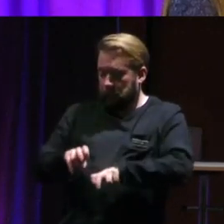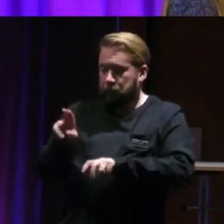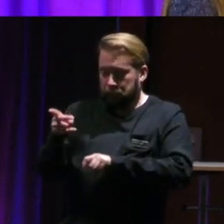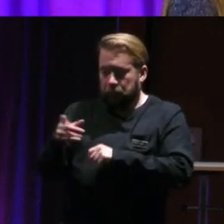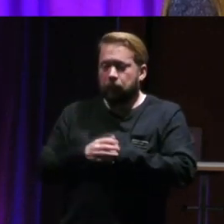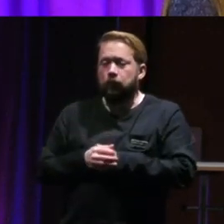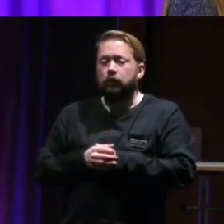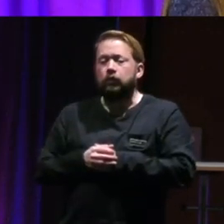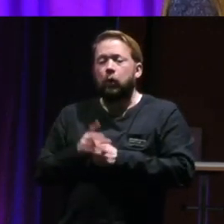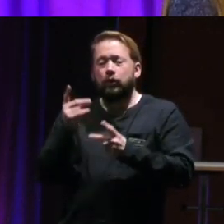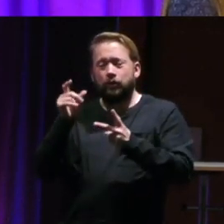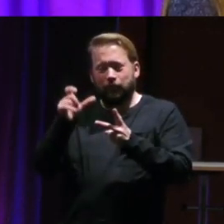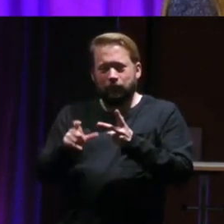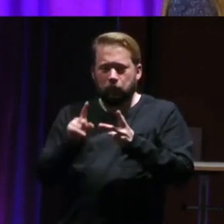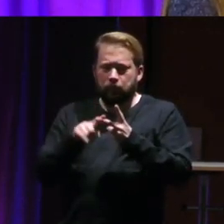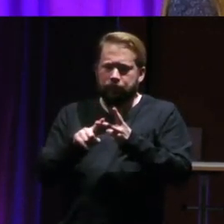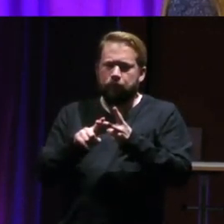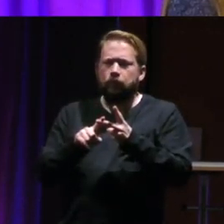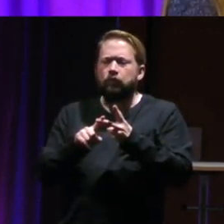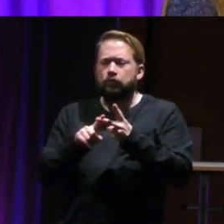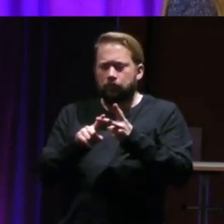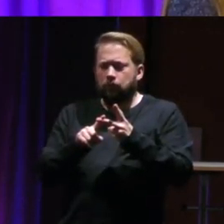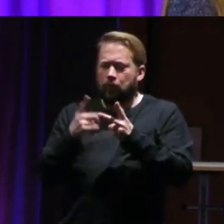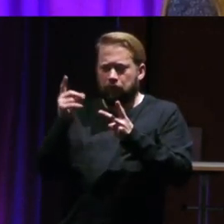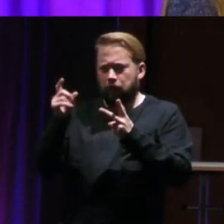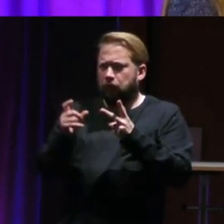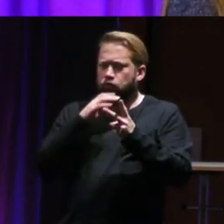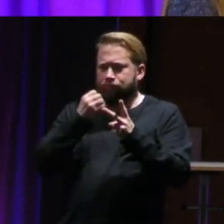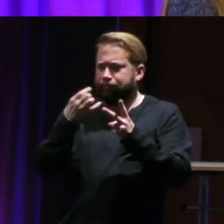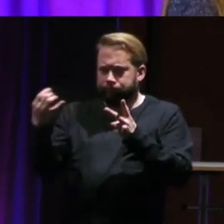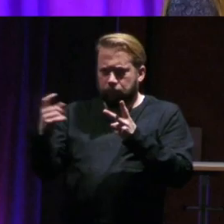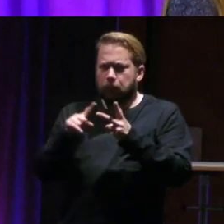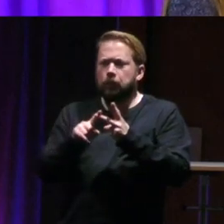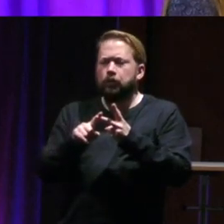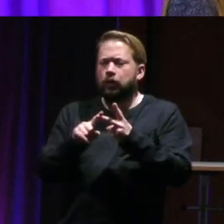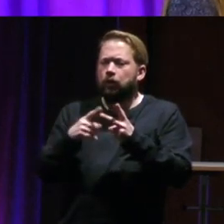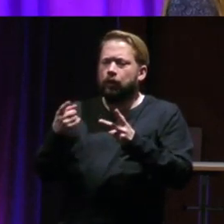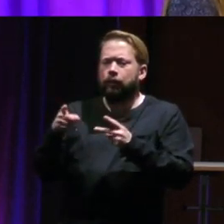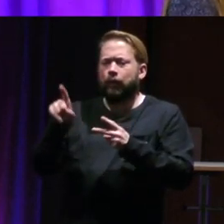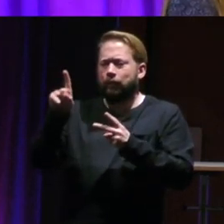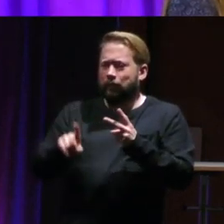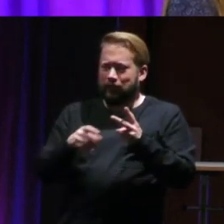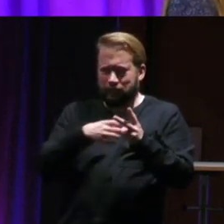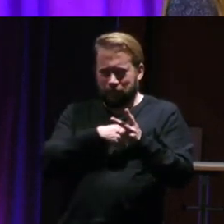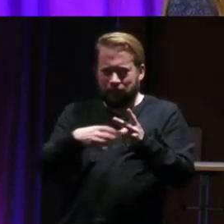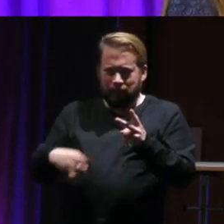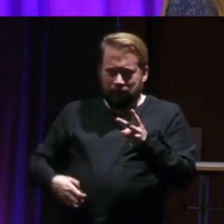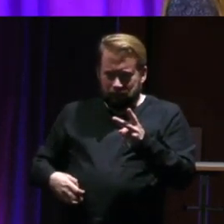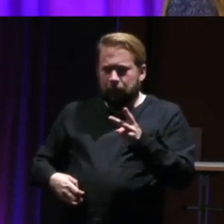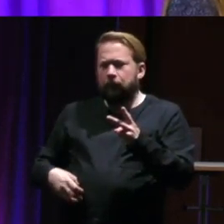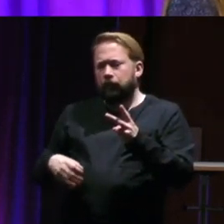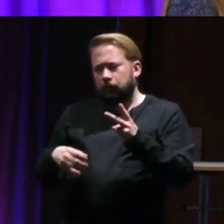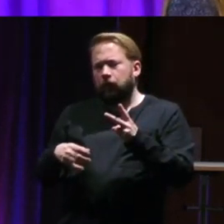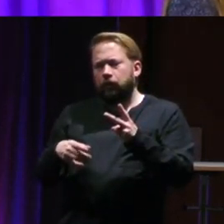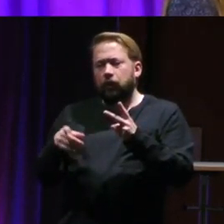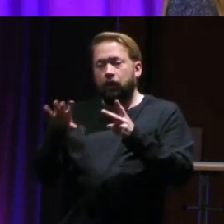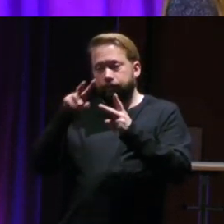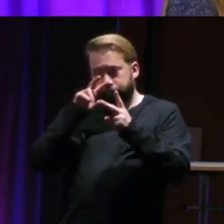Dmitry Medvedev, who used to be a president, who is a prime minister. Alexei Navalny made a film about him,